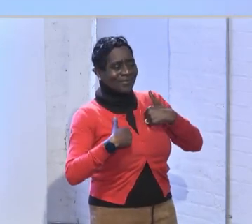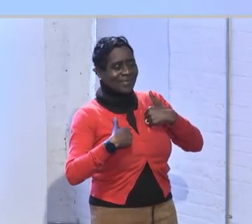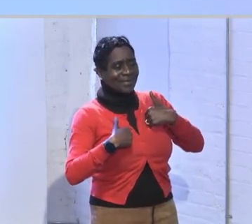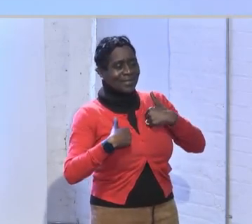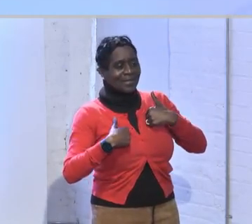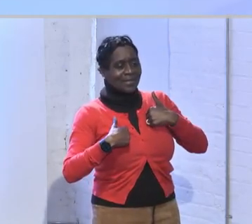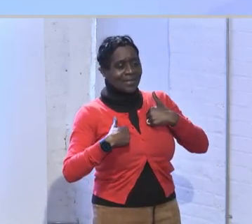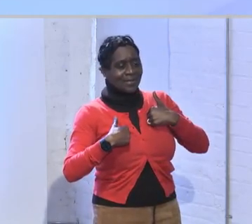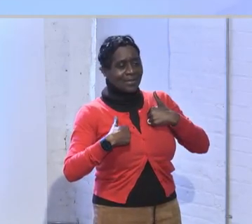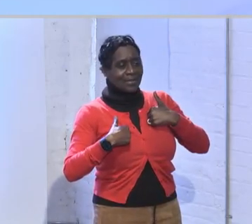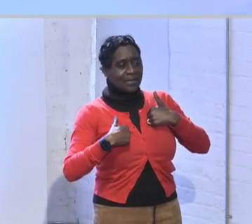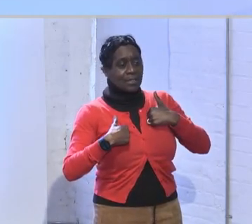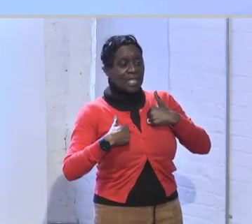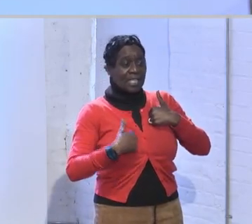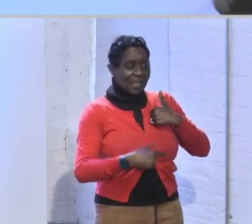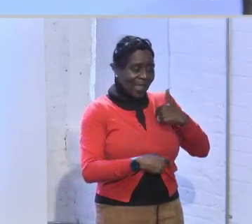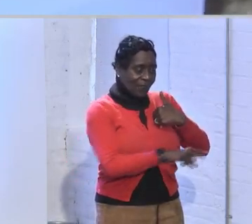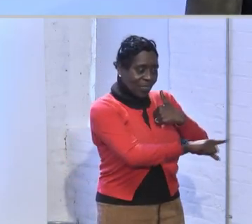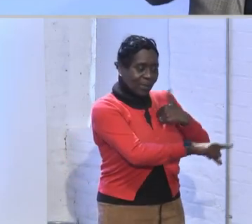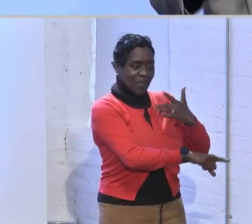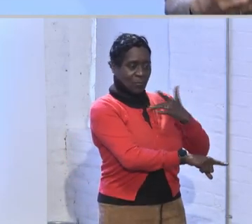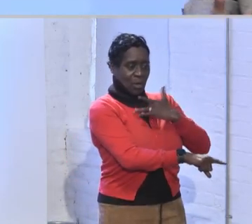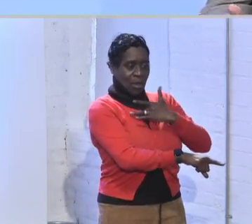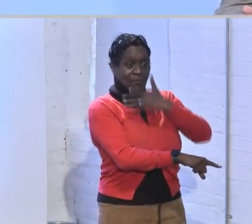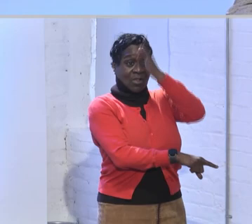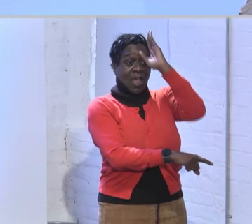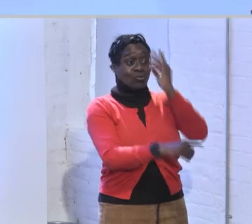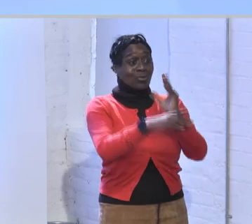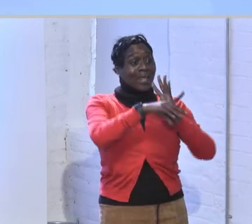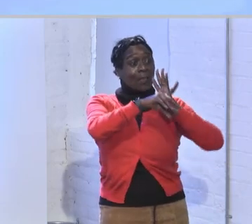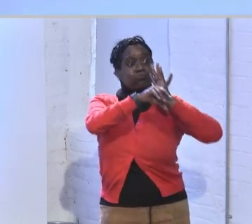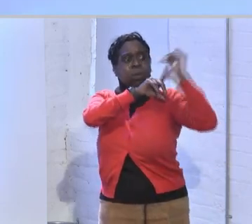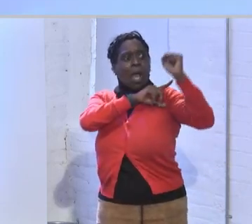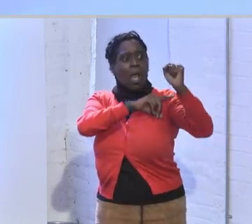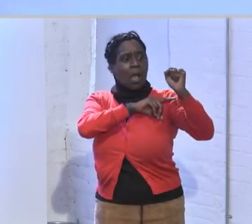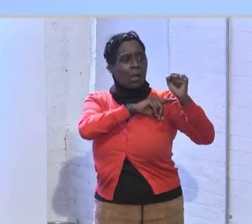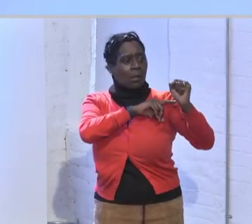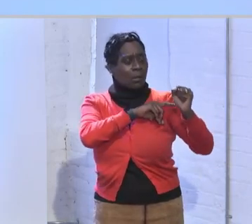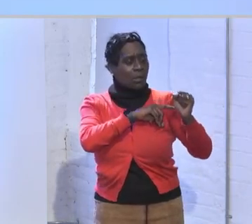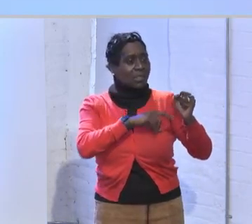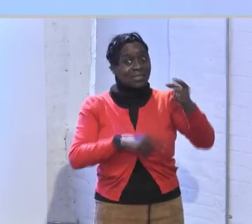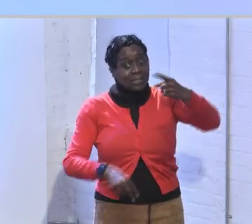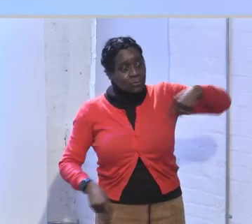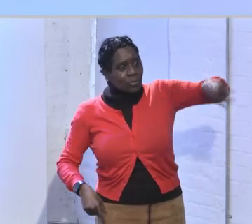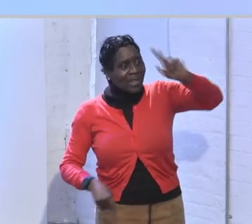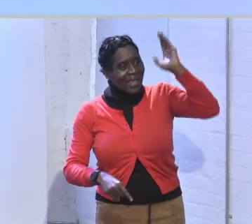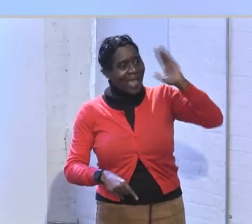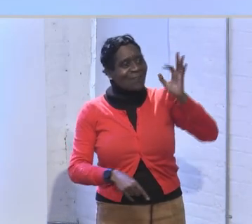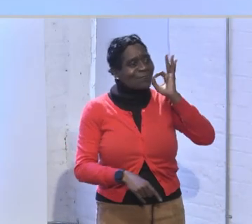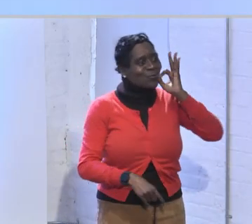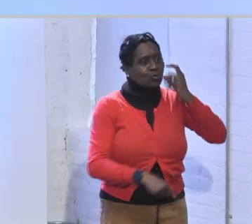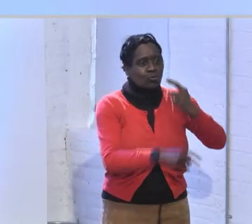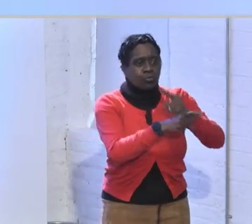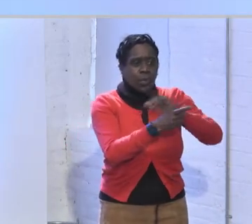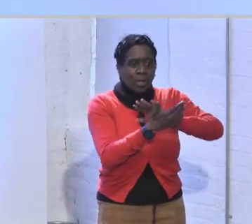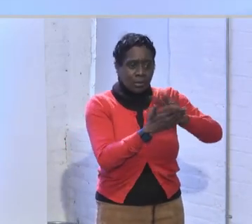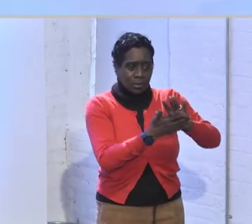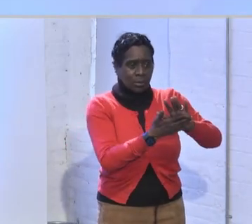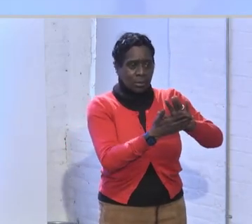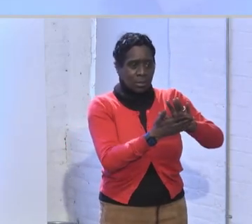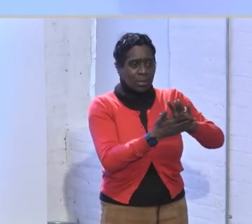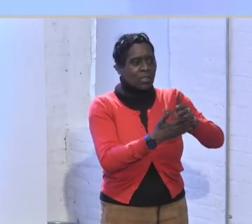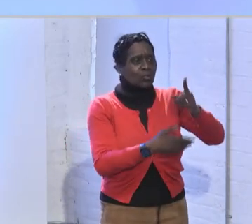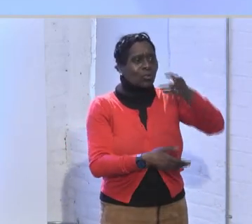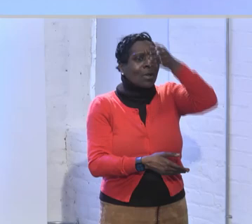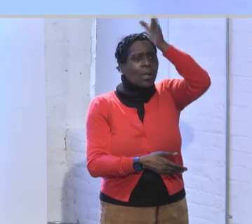to do with them having a heart for God so they can flourish, so that they can have fruits of righteousness so